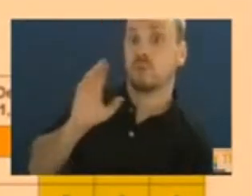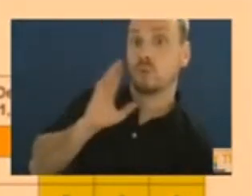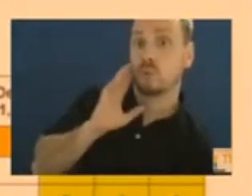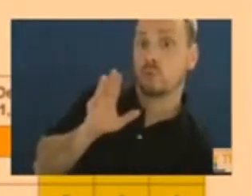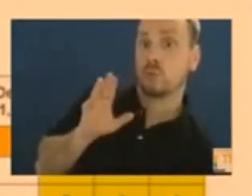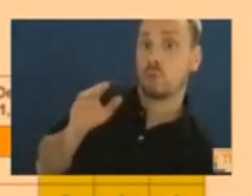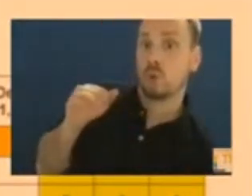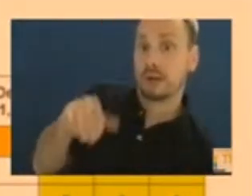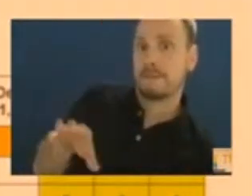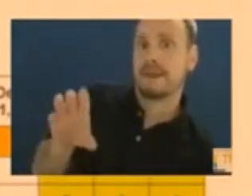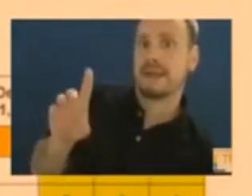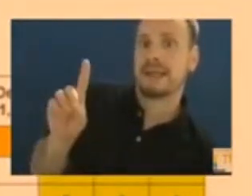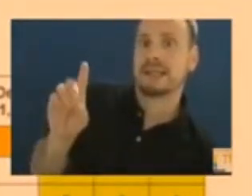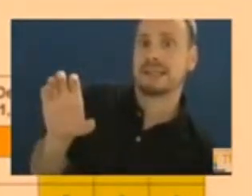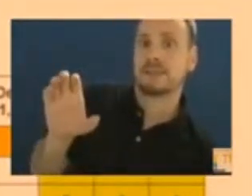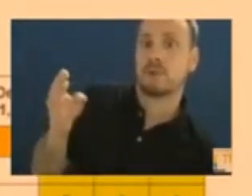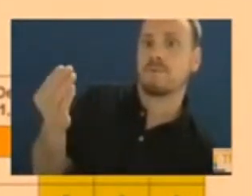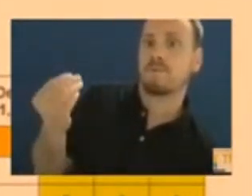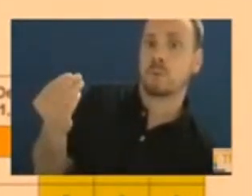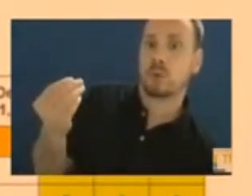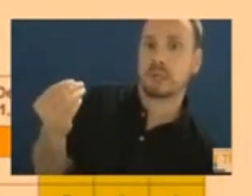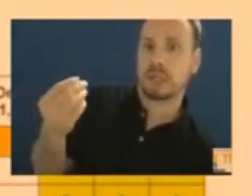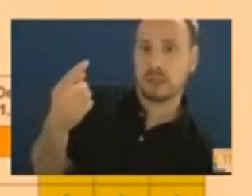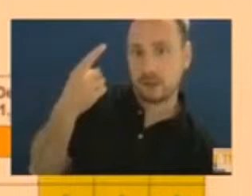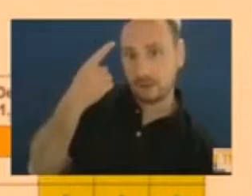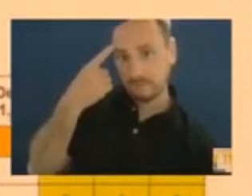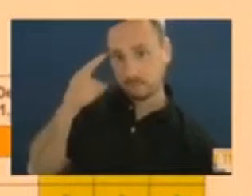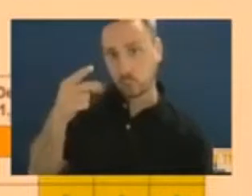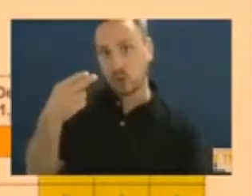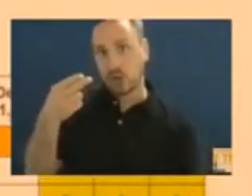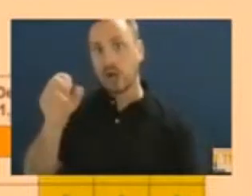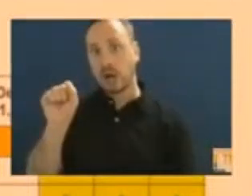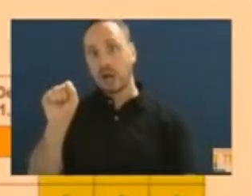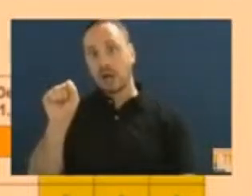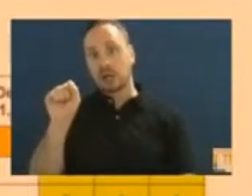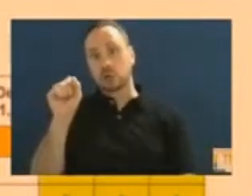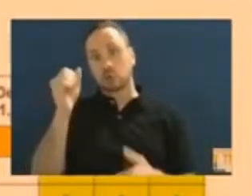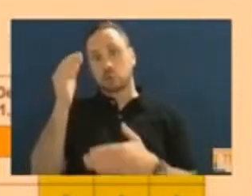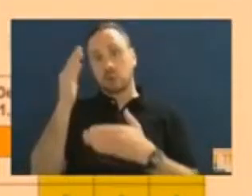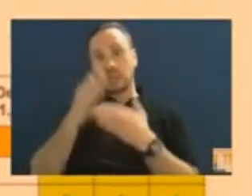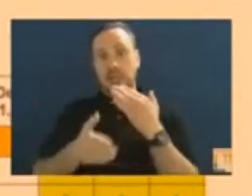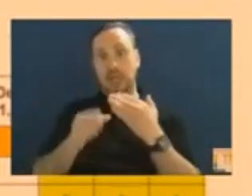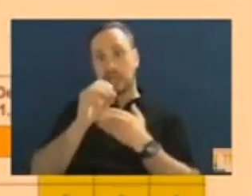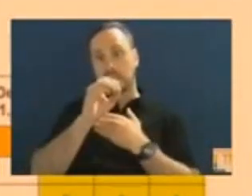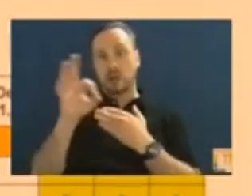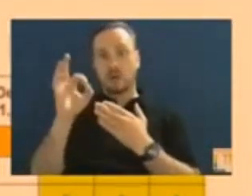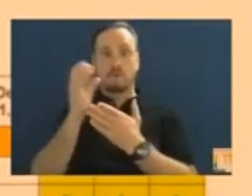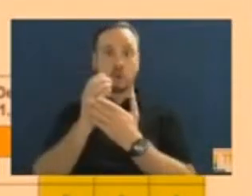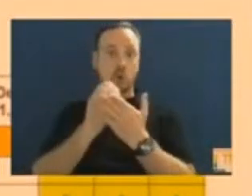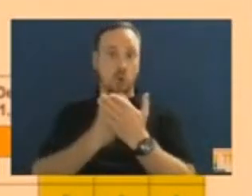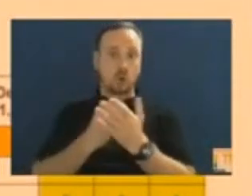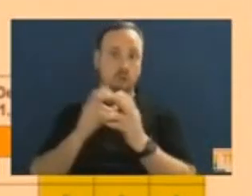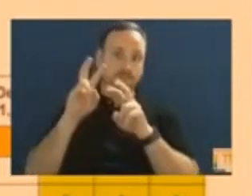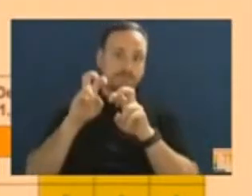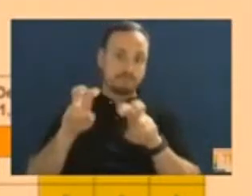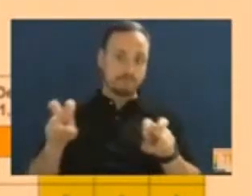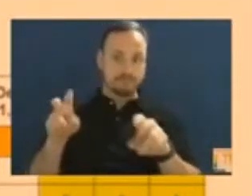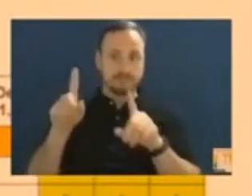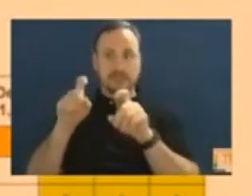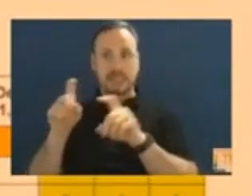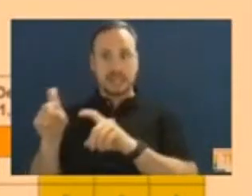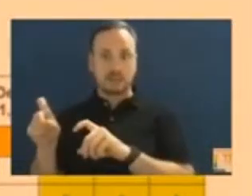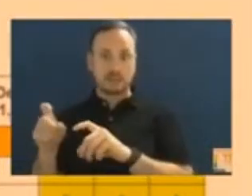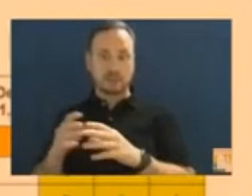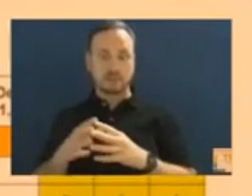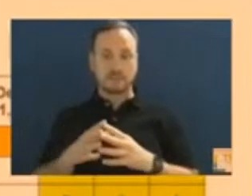December 14th for high school end of course assessments. And that would happen